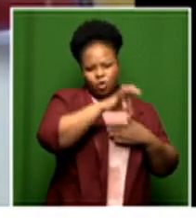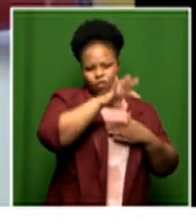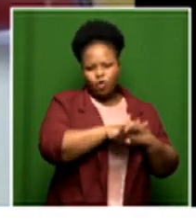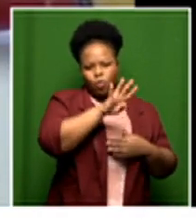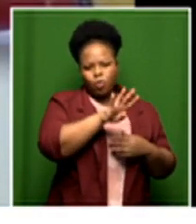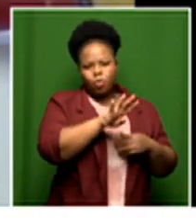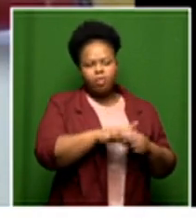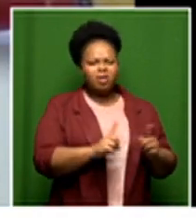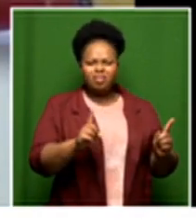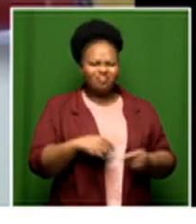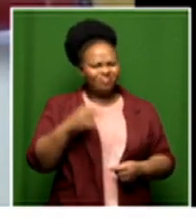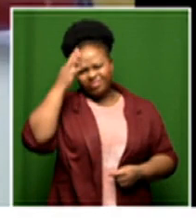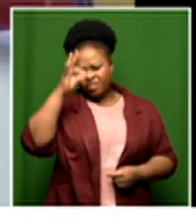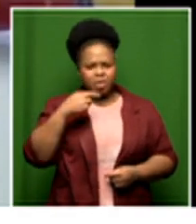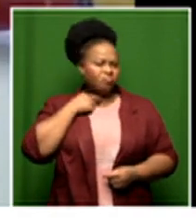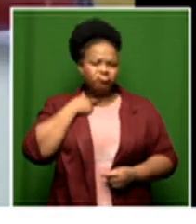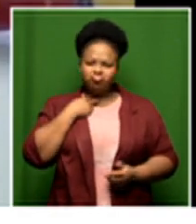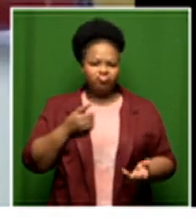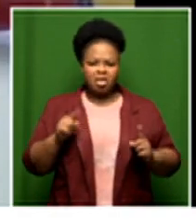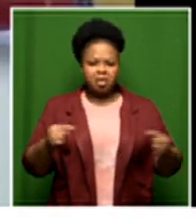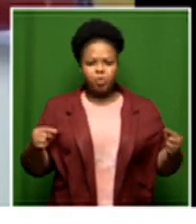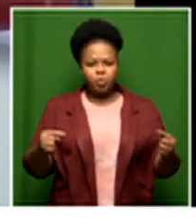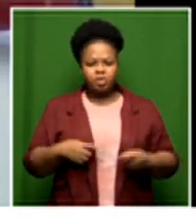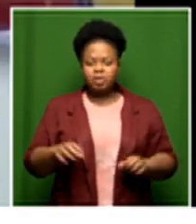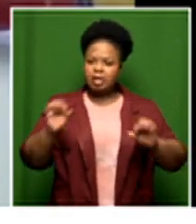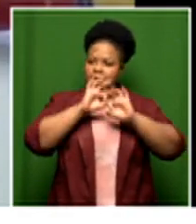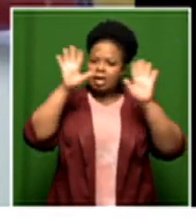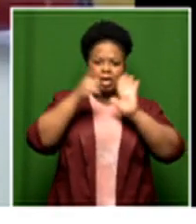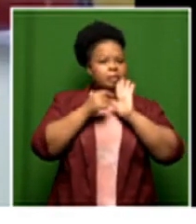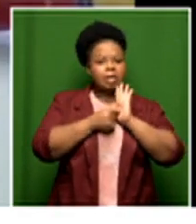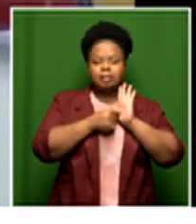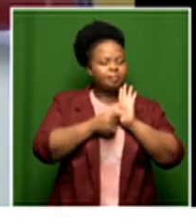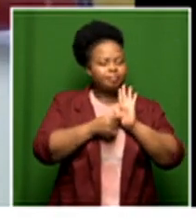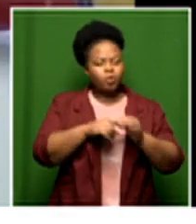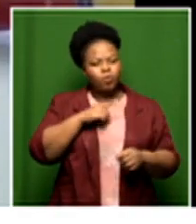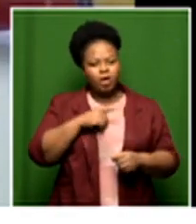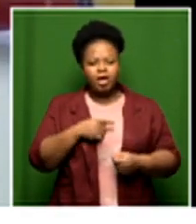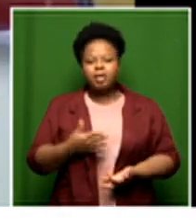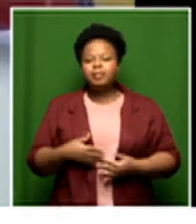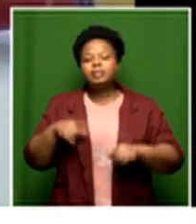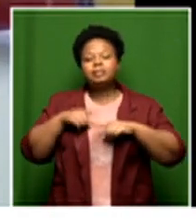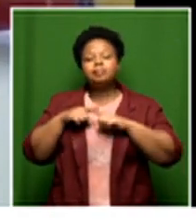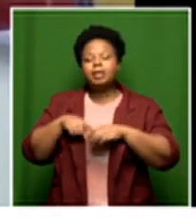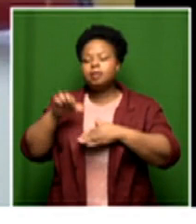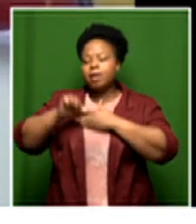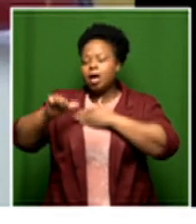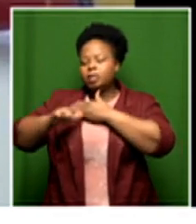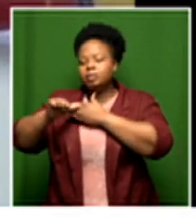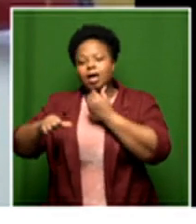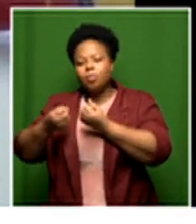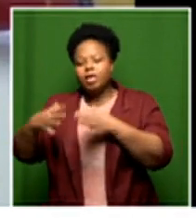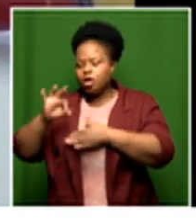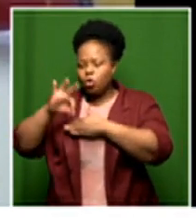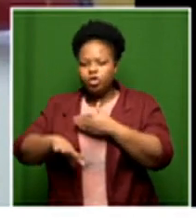can push them to give us clear dates. They go on quarters and that's it. And this is very